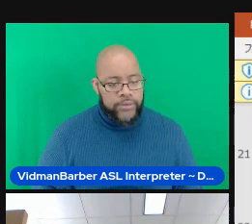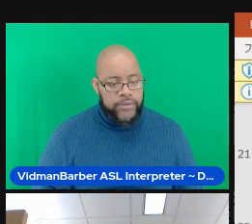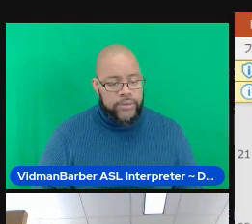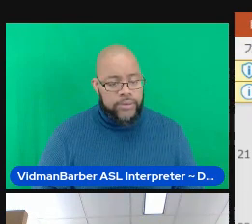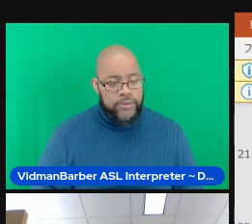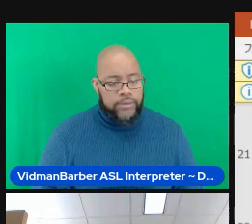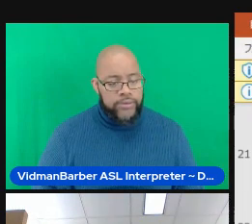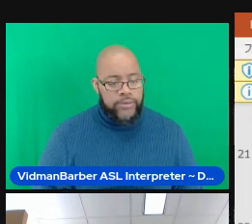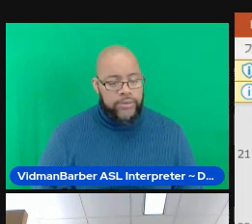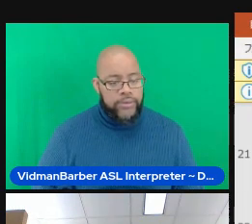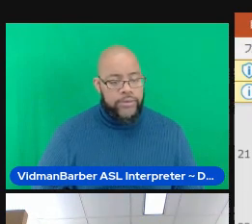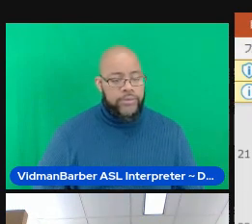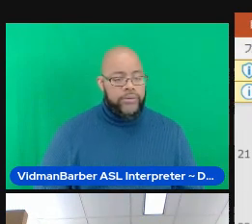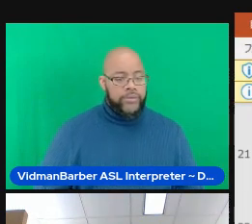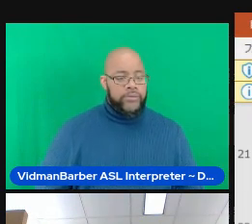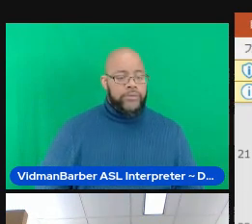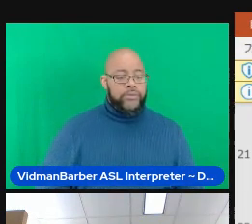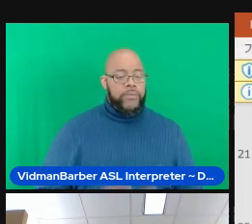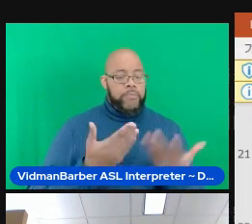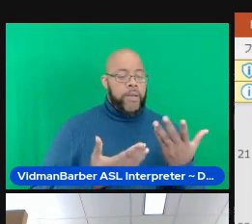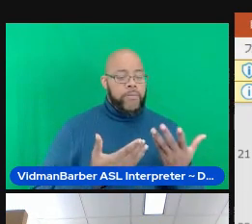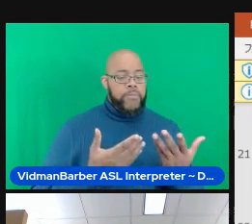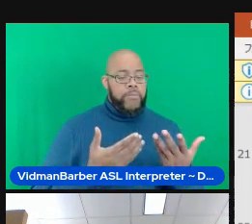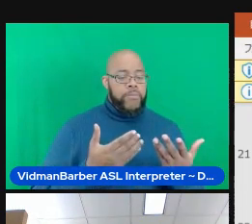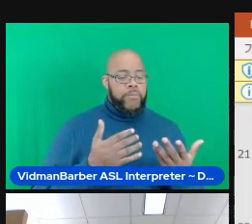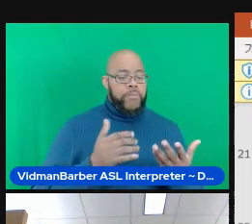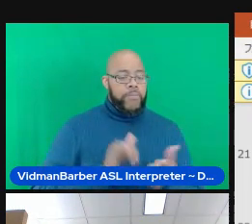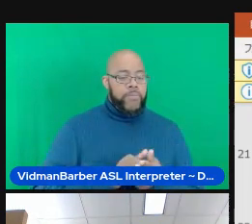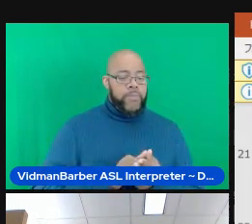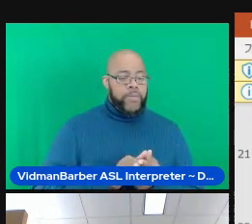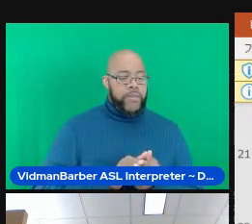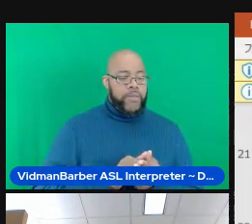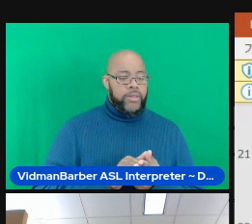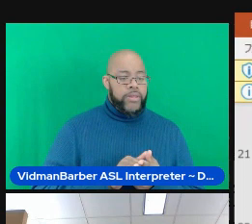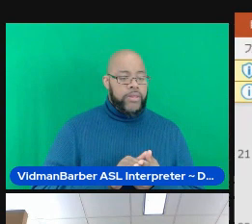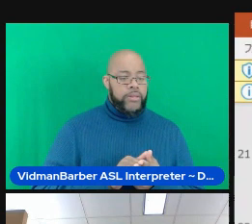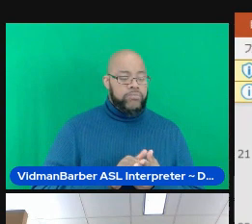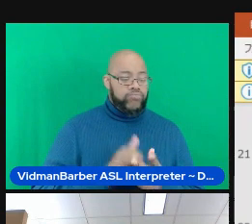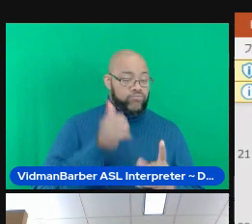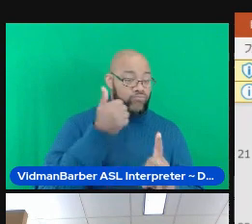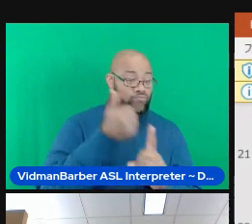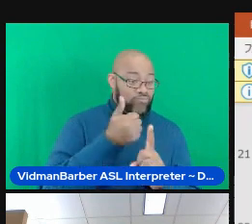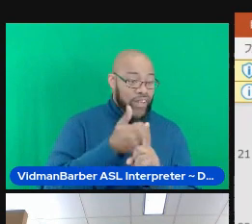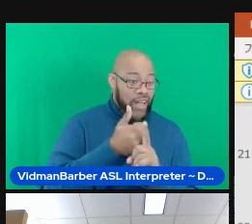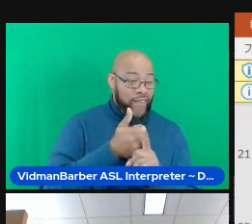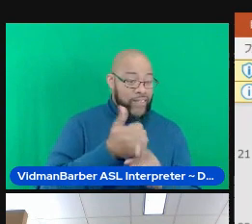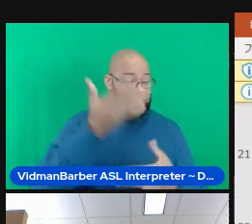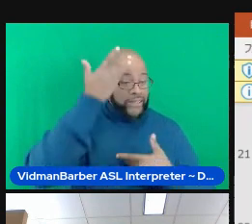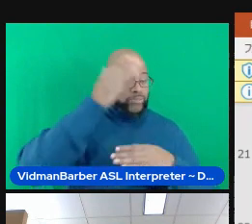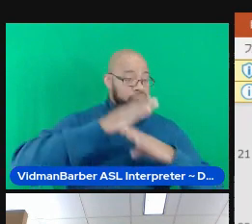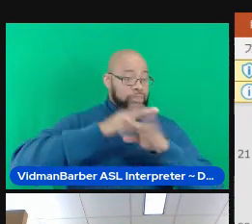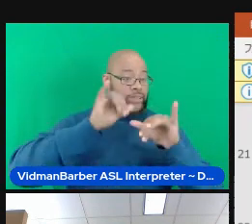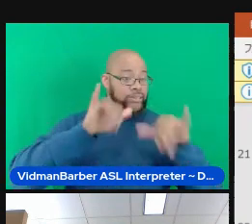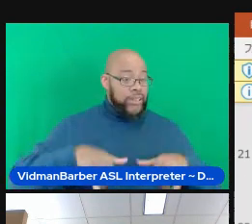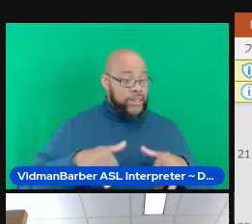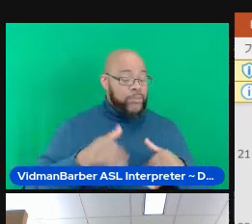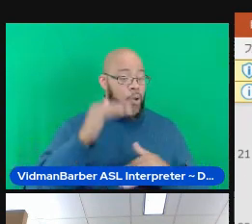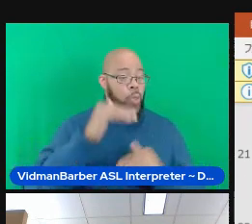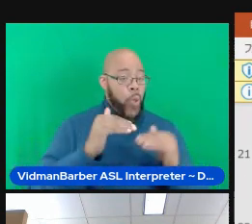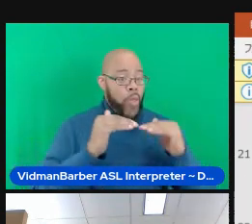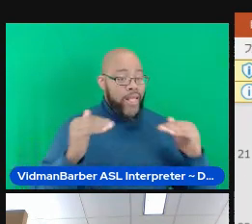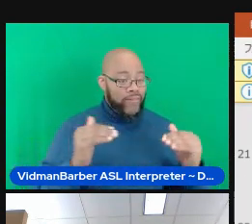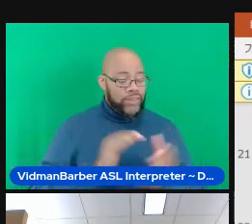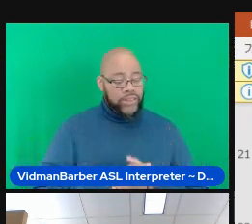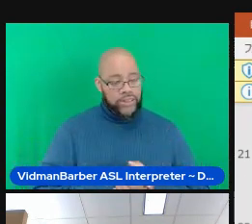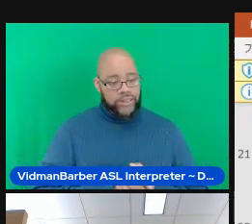might be due to both their B cell regulatory and T cell regulatory immune system. So